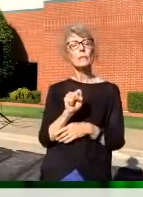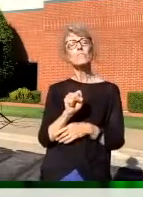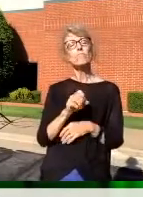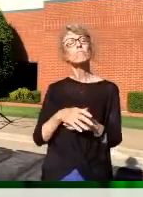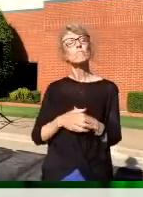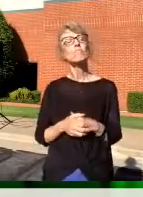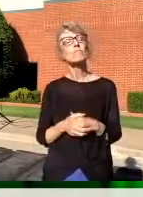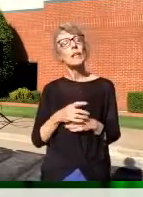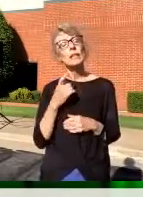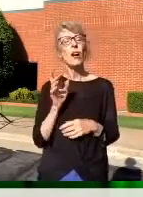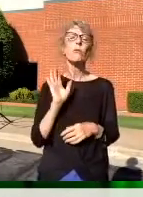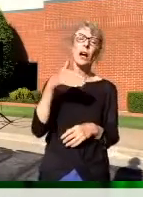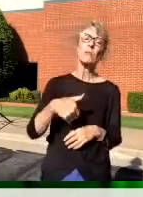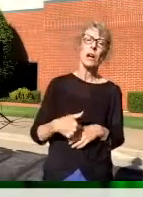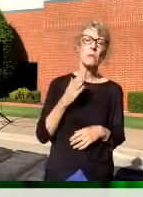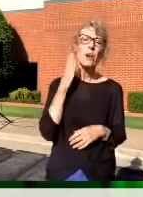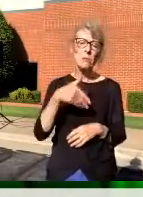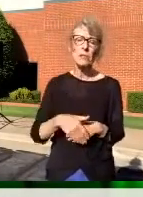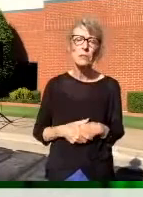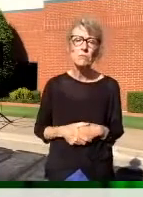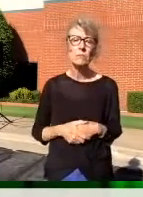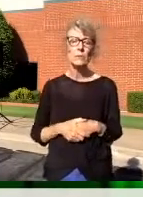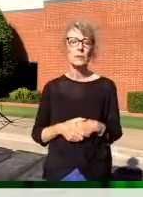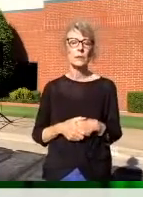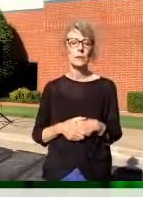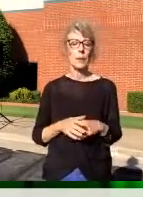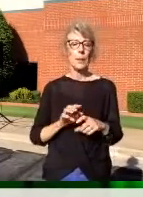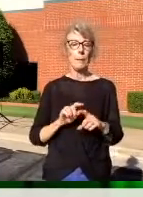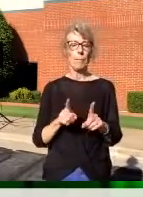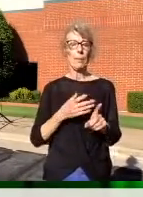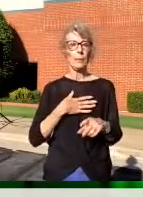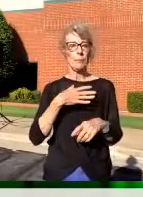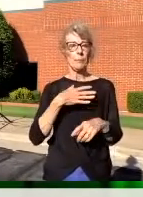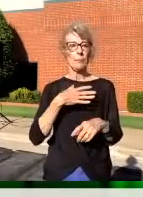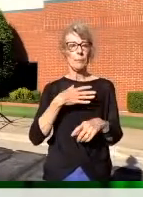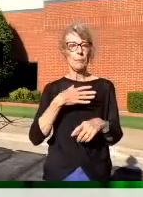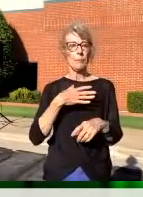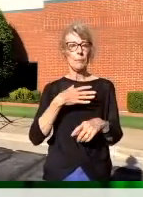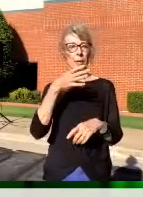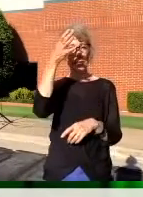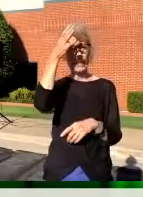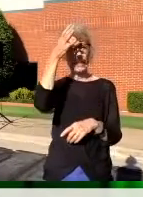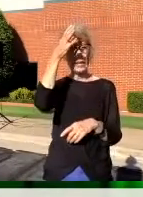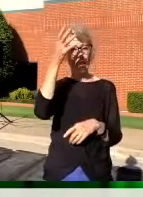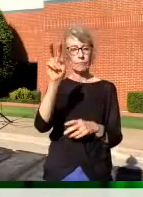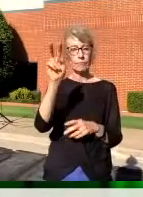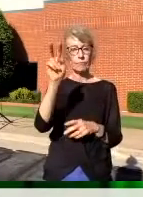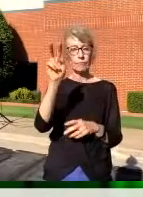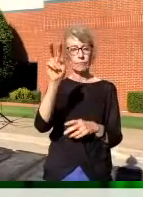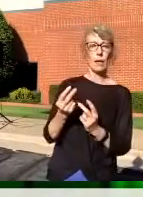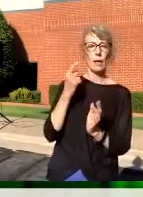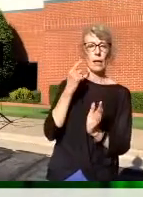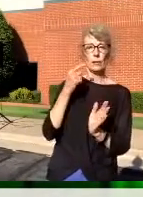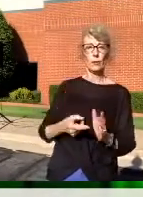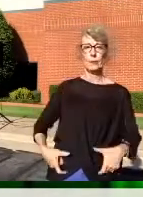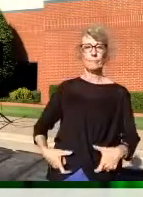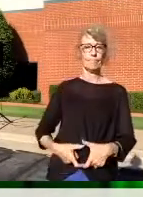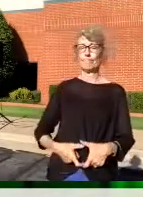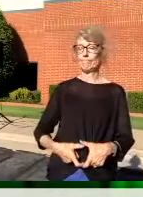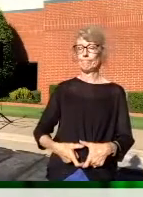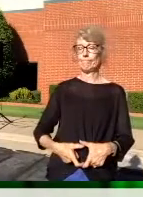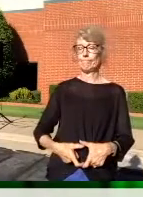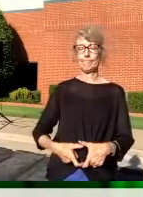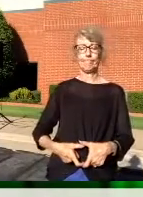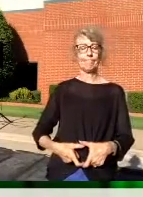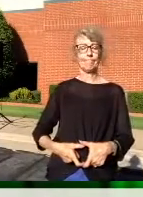Well, for whatever reason, he actually turned around and looked at me and saw that I was not buckled, and oh, man,